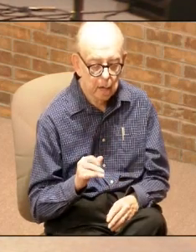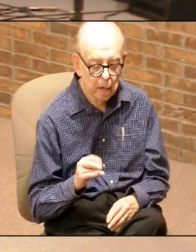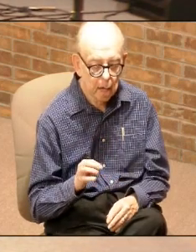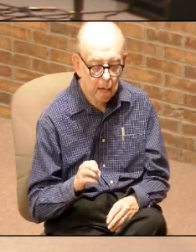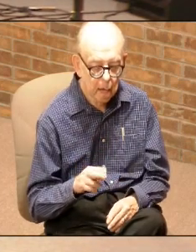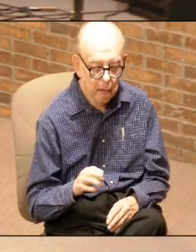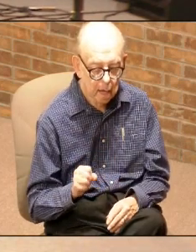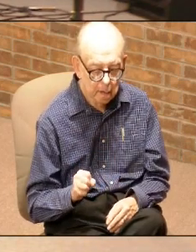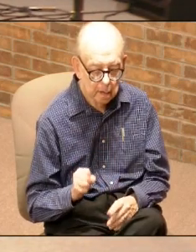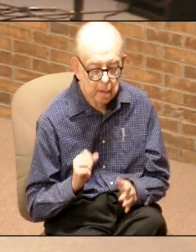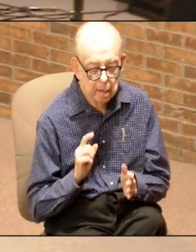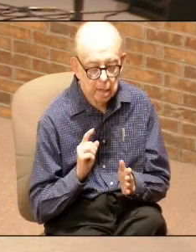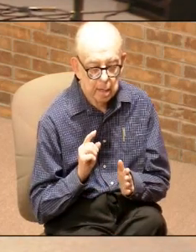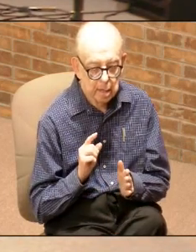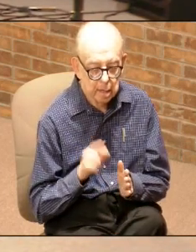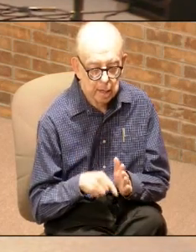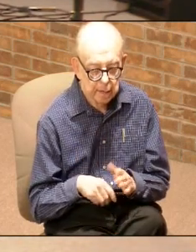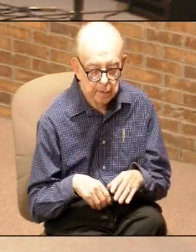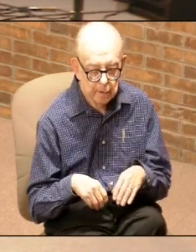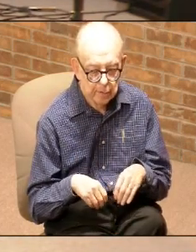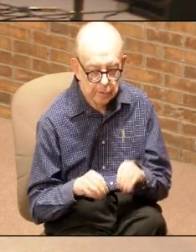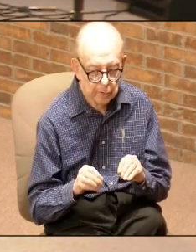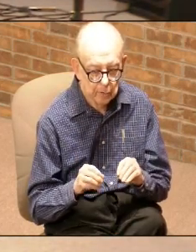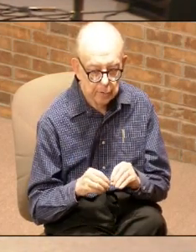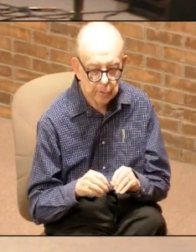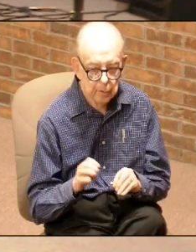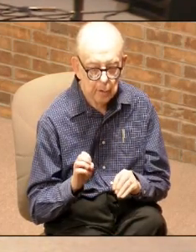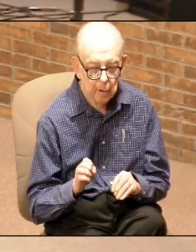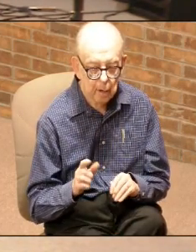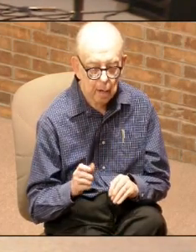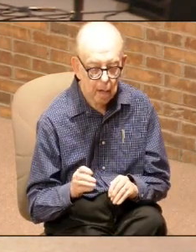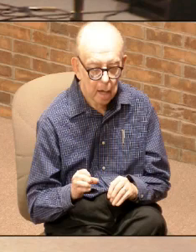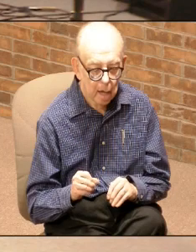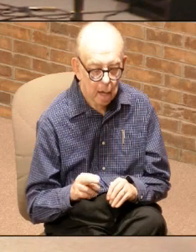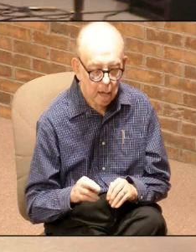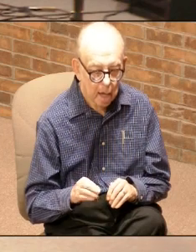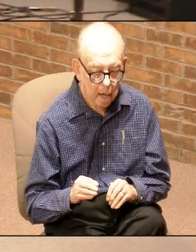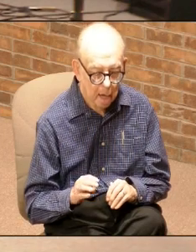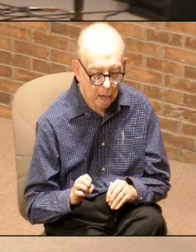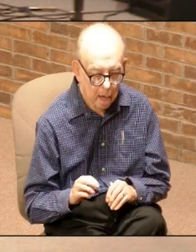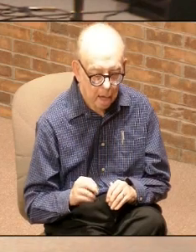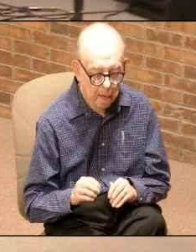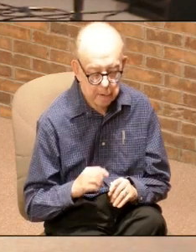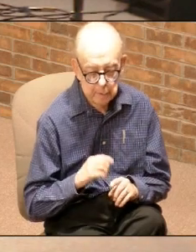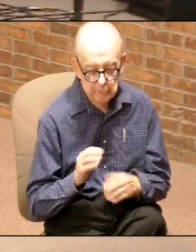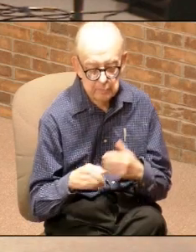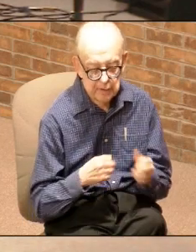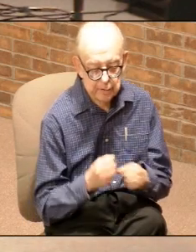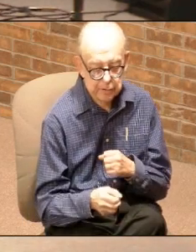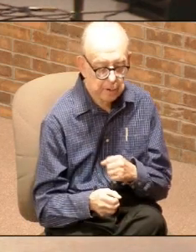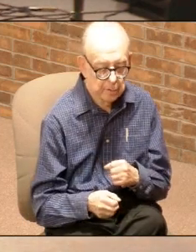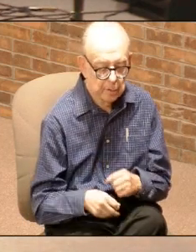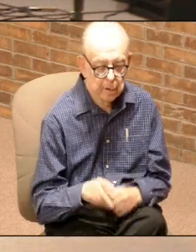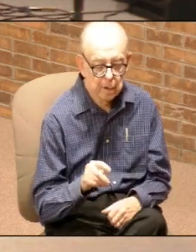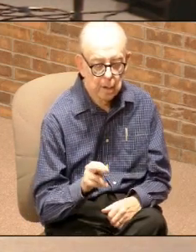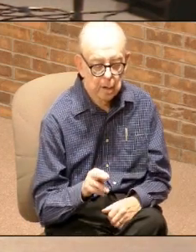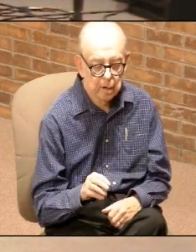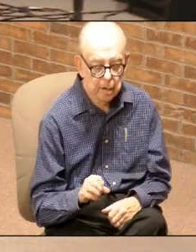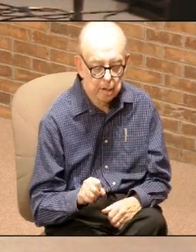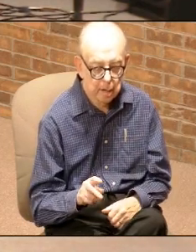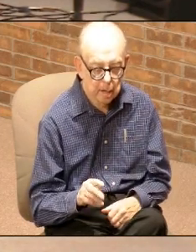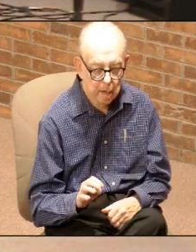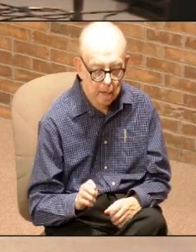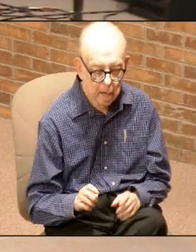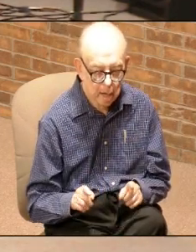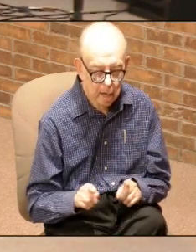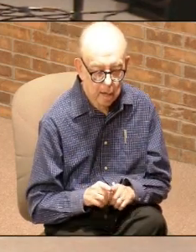bought out by Elder Bierman. Right down the street from there was the S&S Kresge's, or 5 and 10 cent store. There